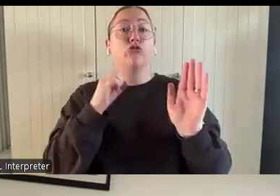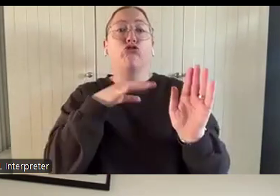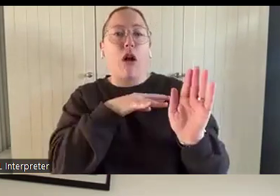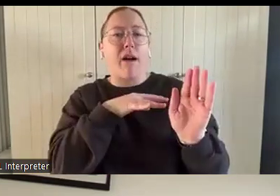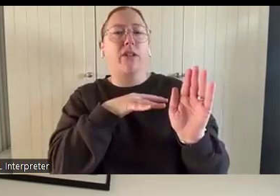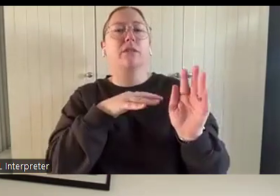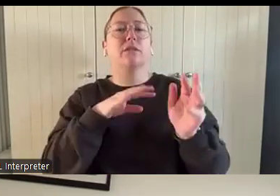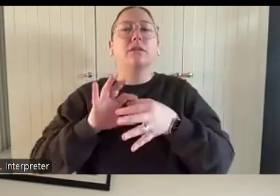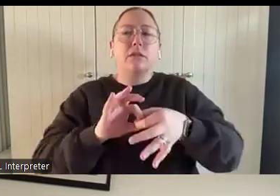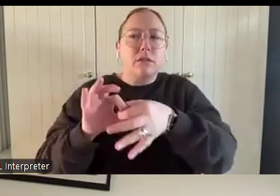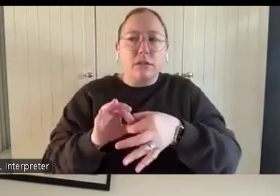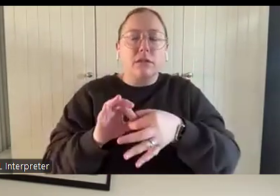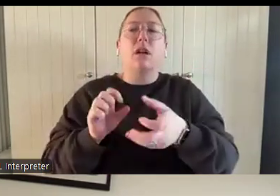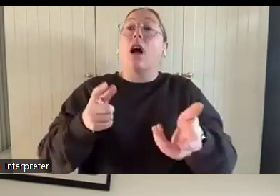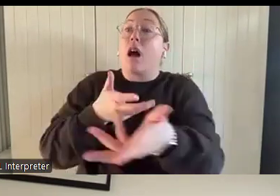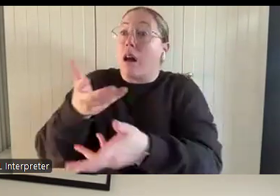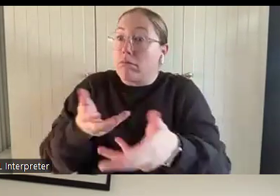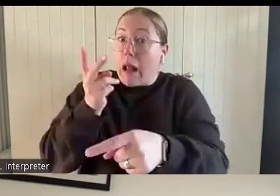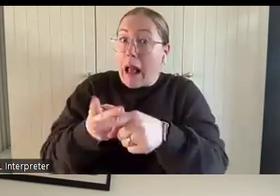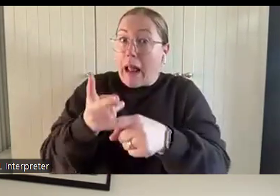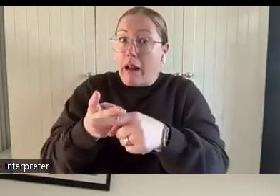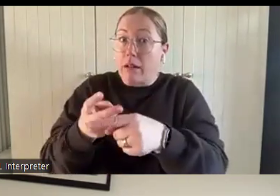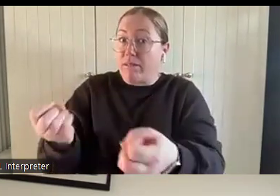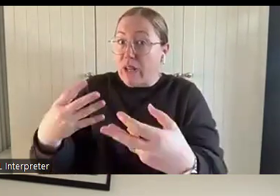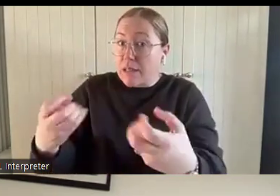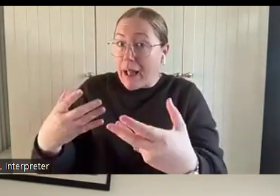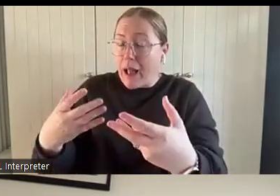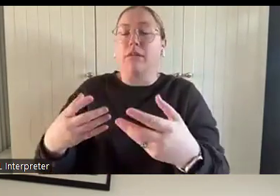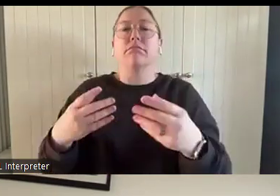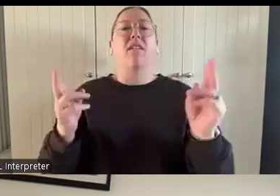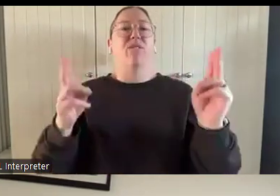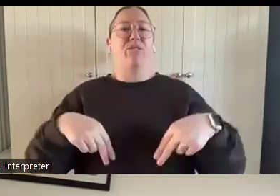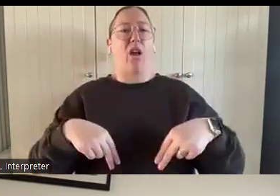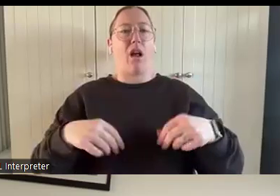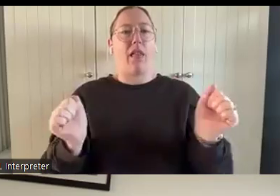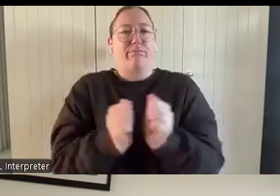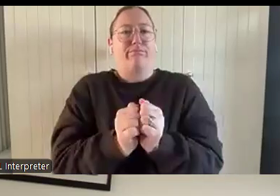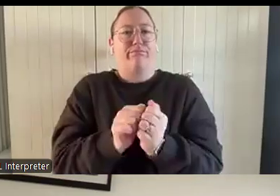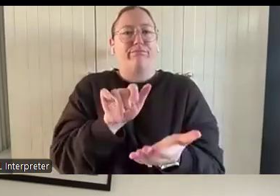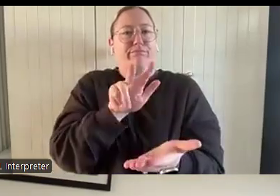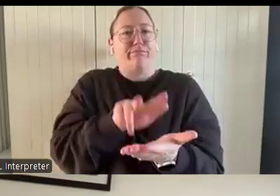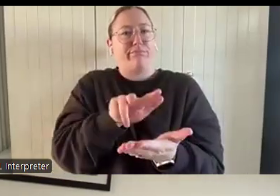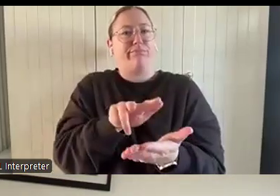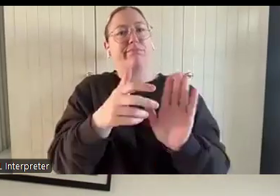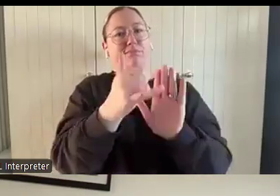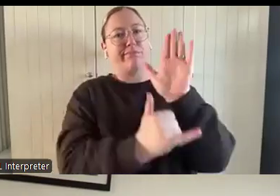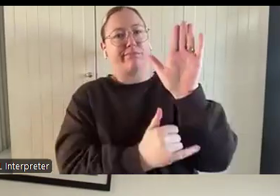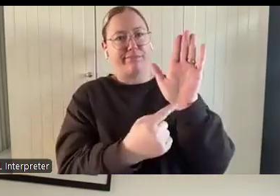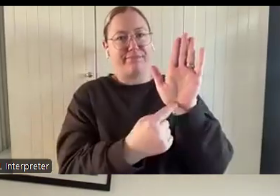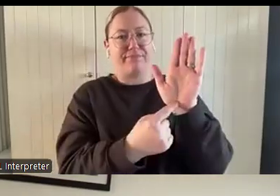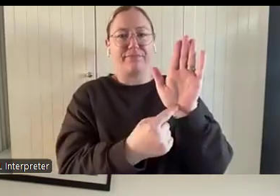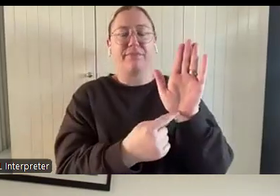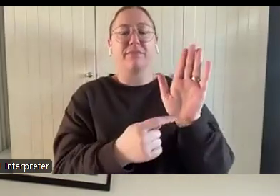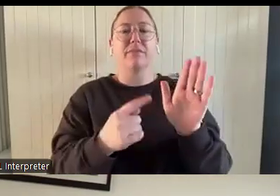for feedback before final approval. That step was important, not just gathering input, but checking that the final